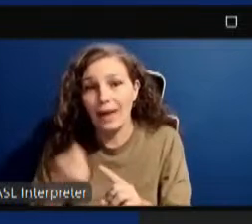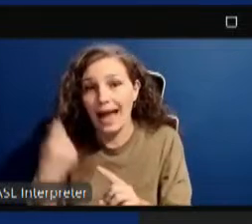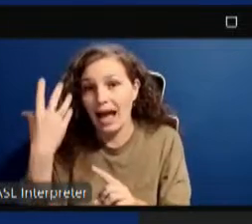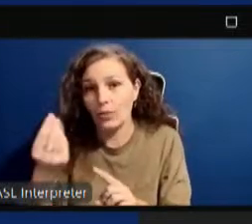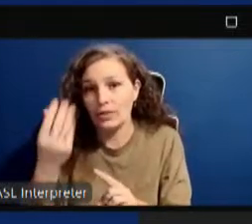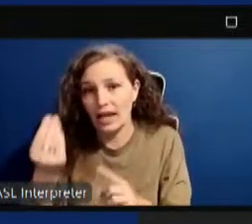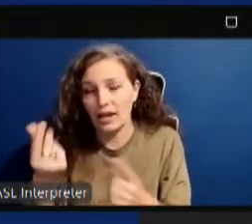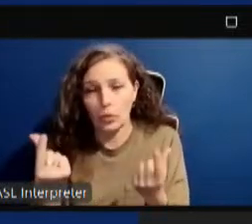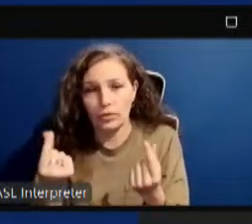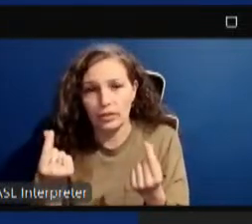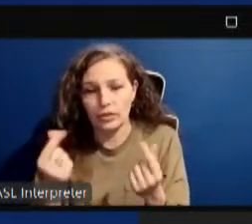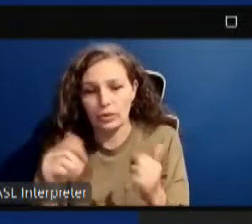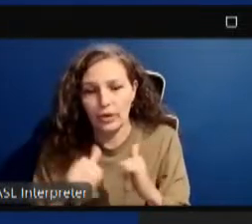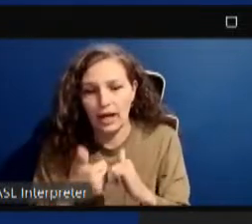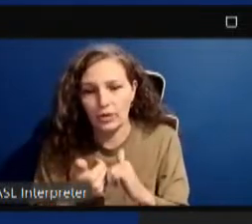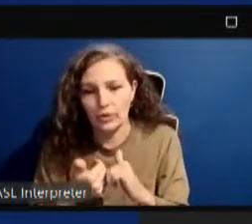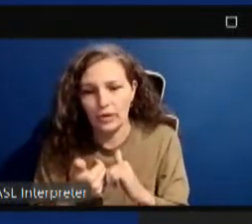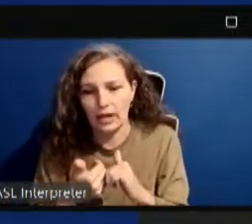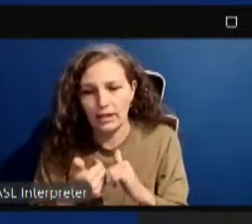addressed?